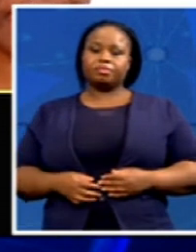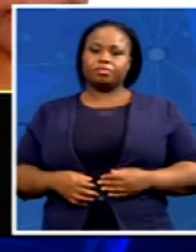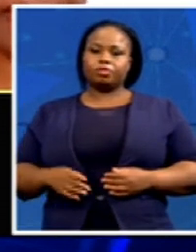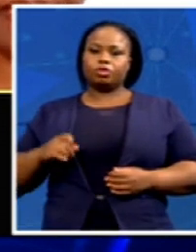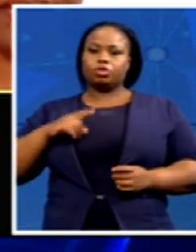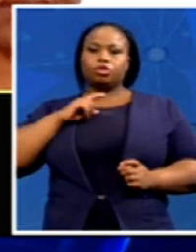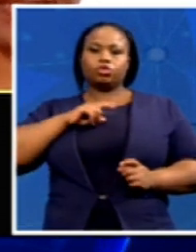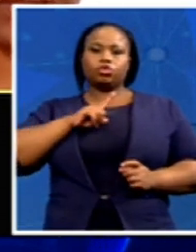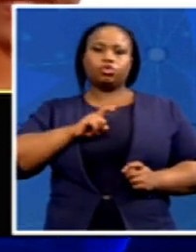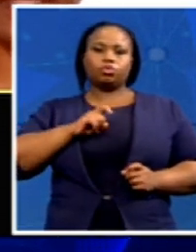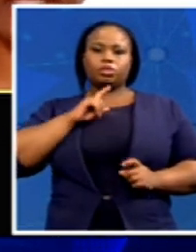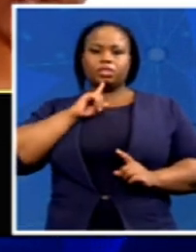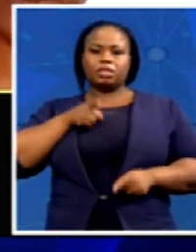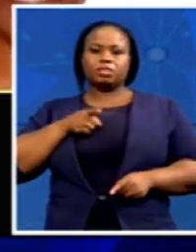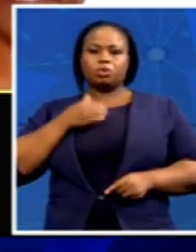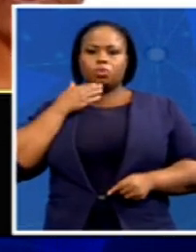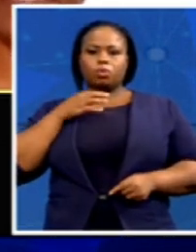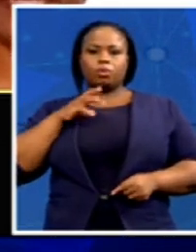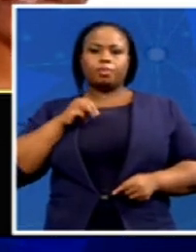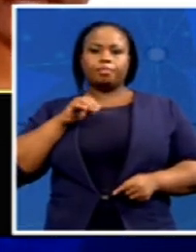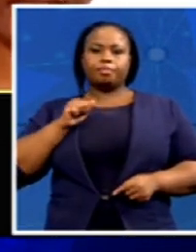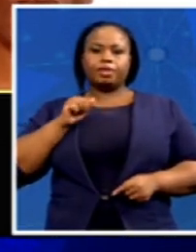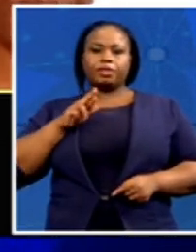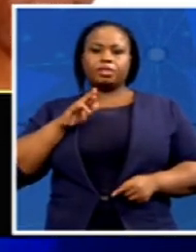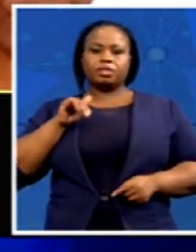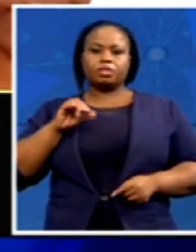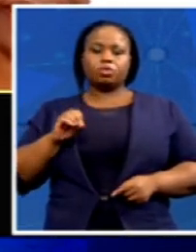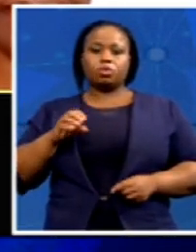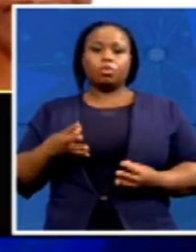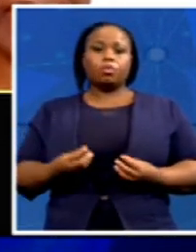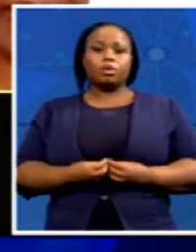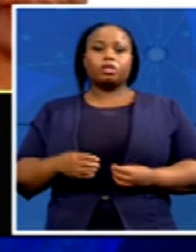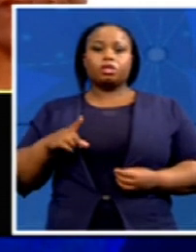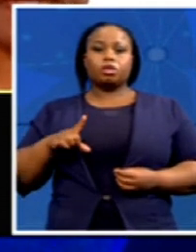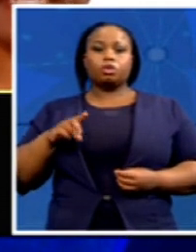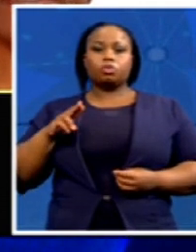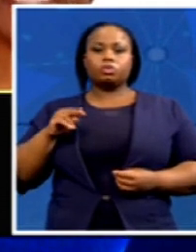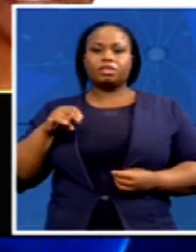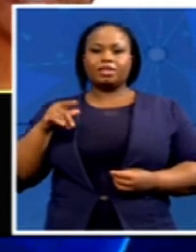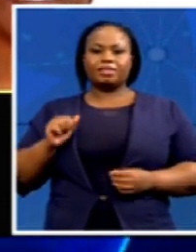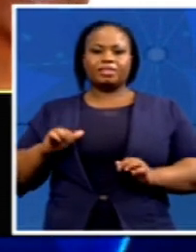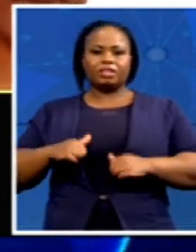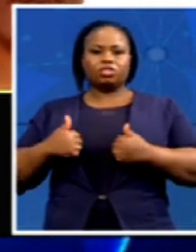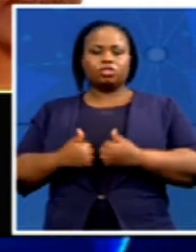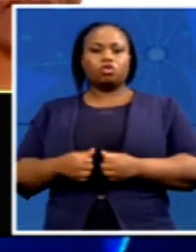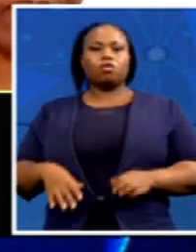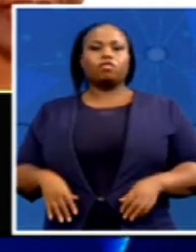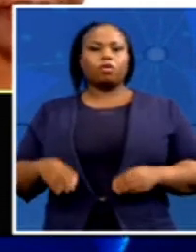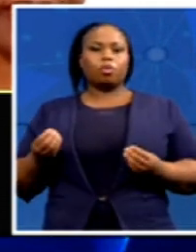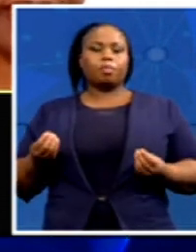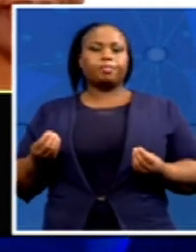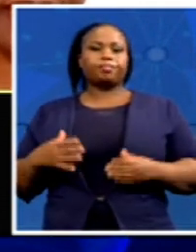Mario Baptista, who is with Lusa News Agency of Portugal. And so Mario says, how do